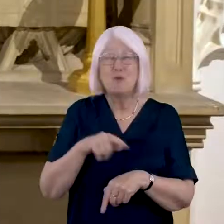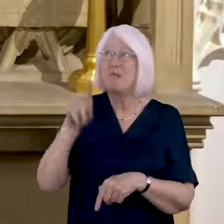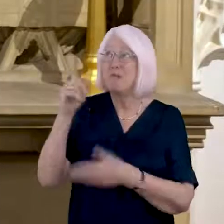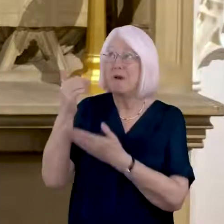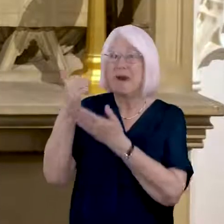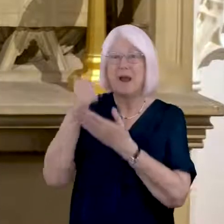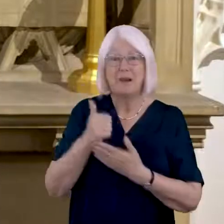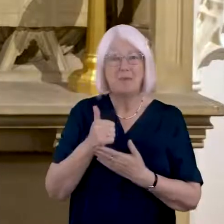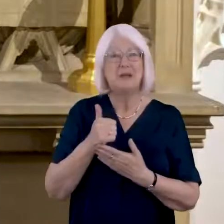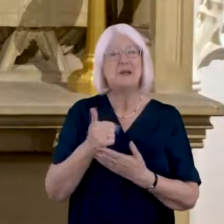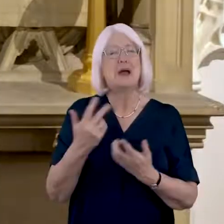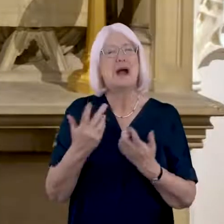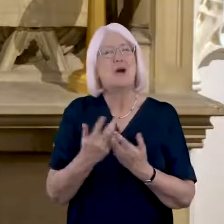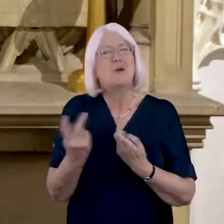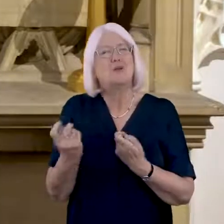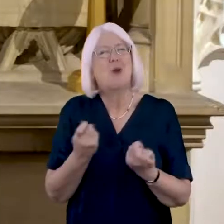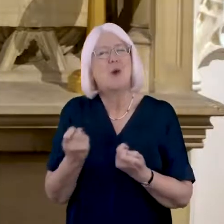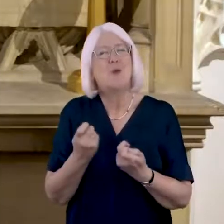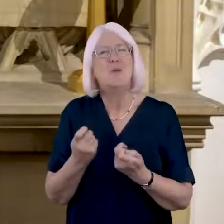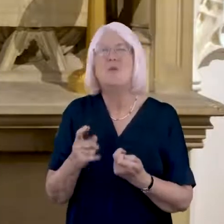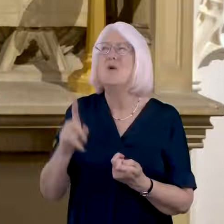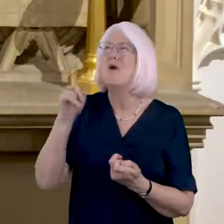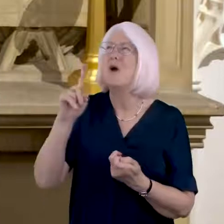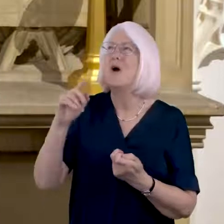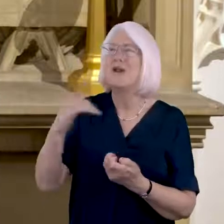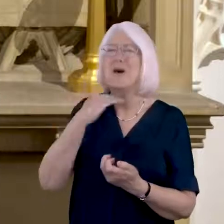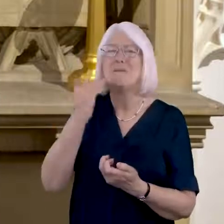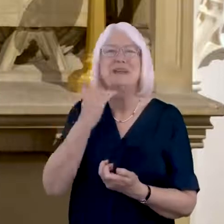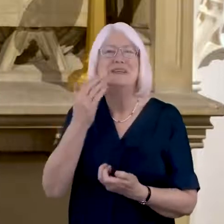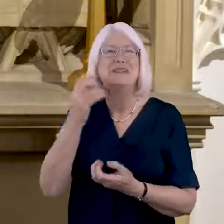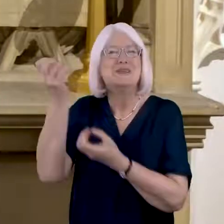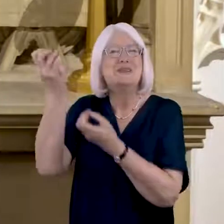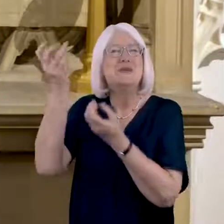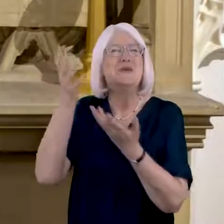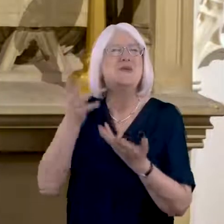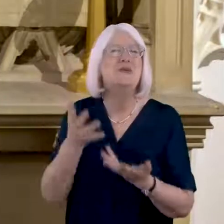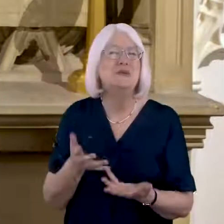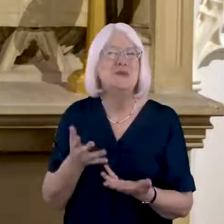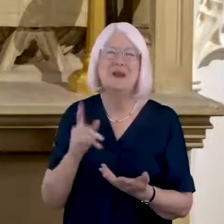abundance of God, who loves us more than we could ever imagine.